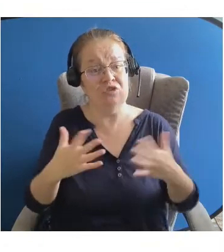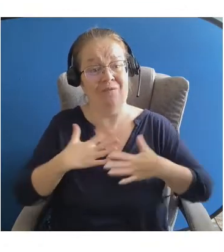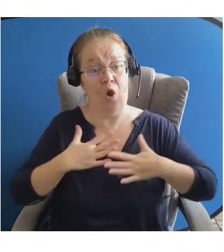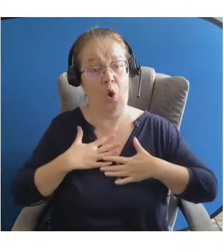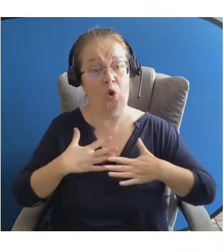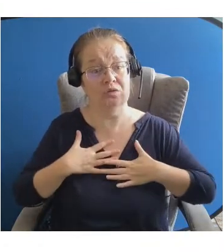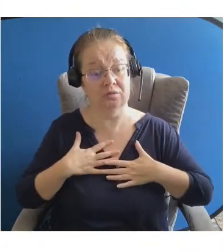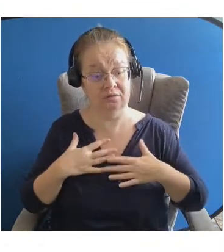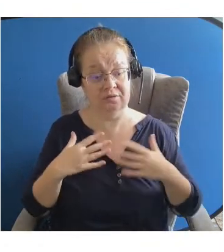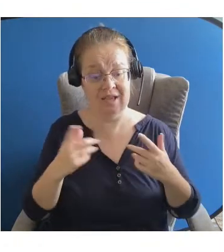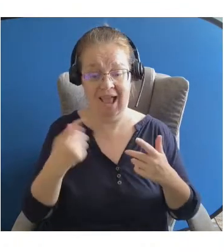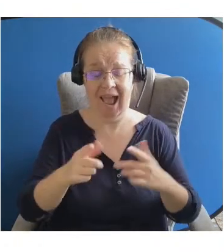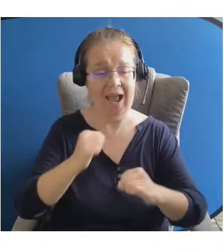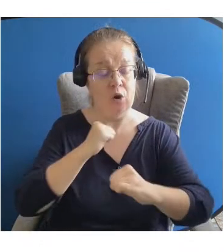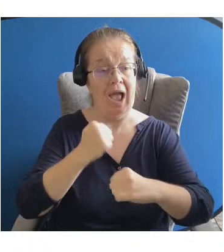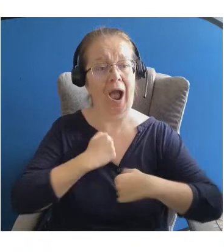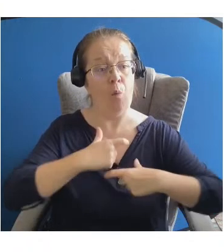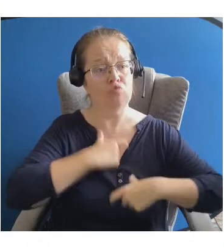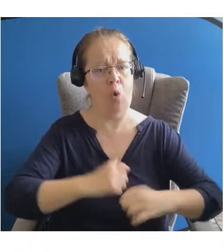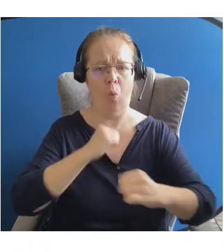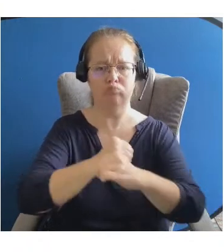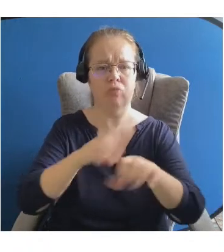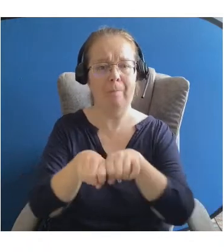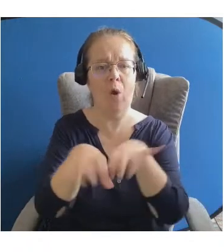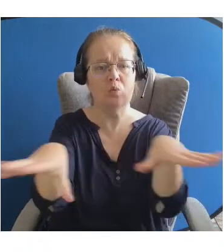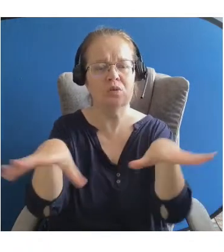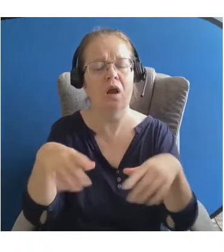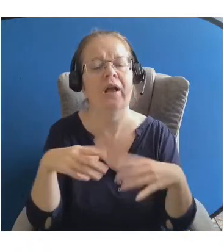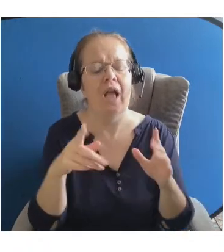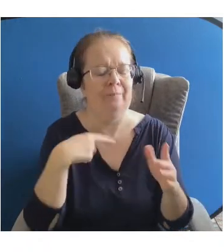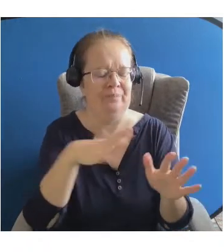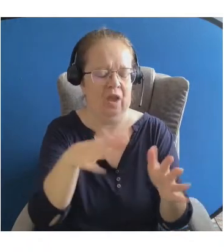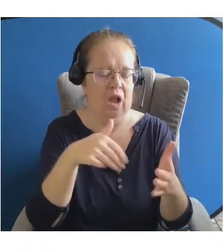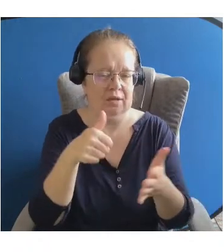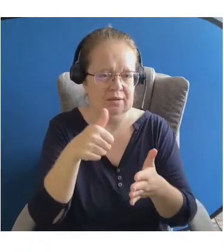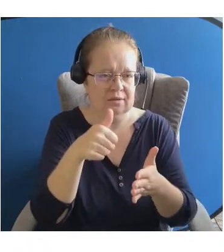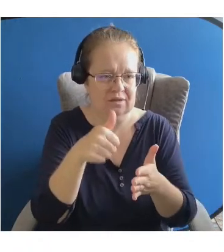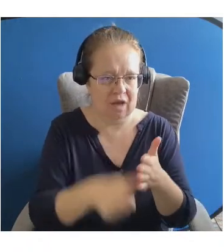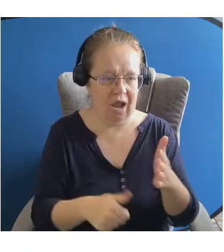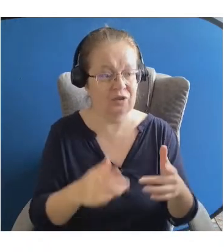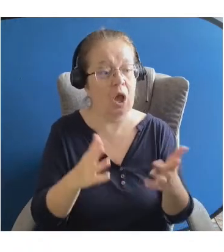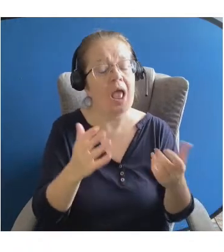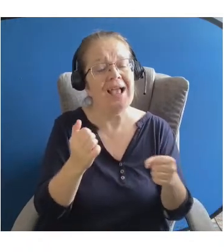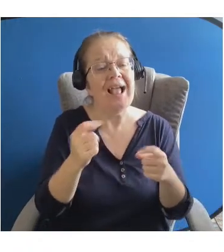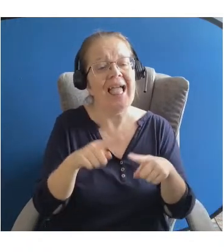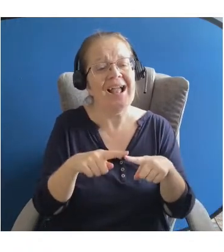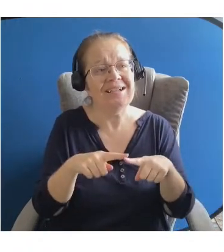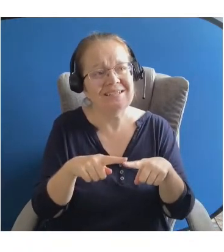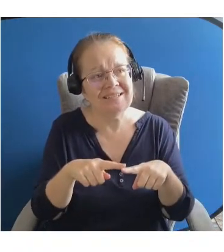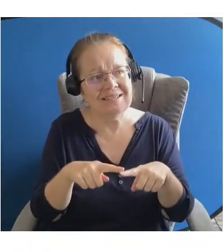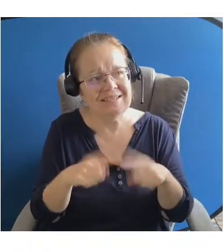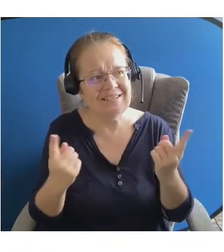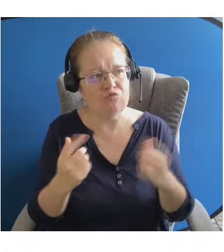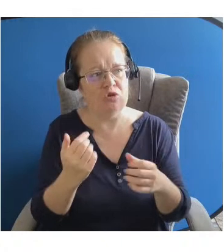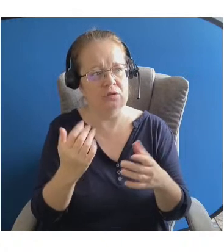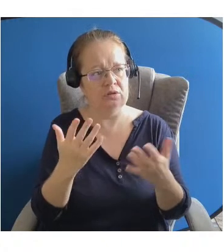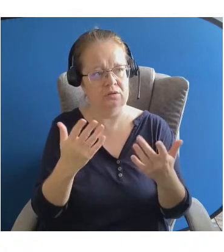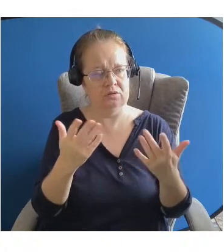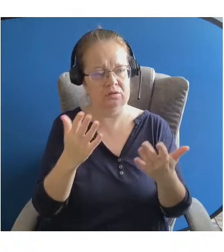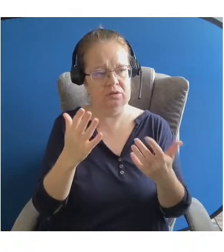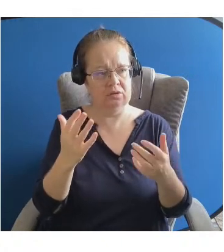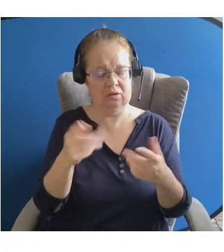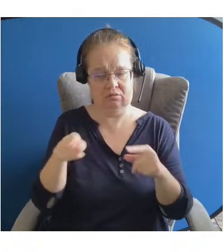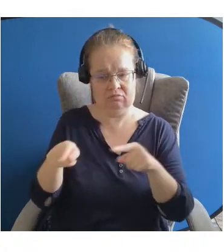role in promoting it. I'd start first actually with the difference it's made to our employees. So we